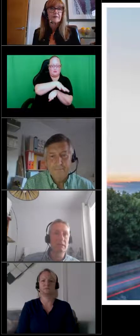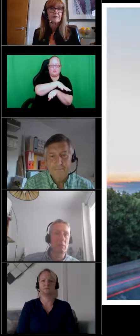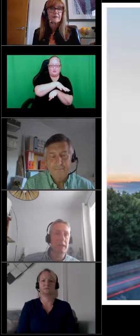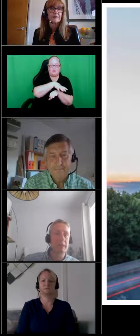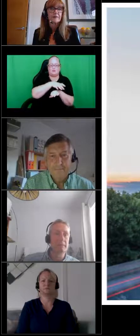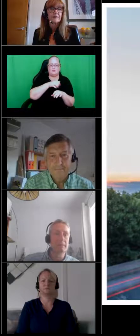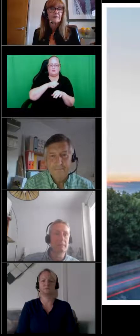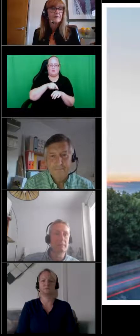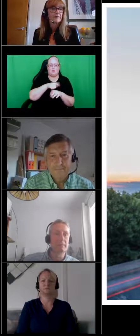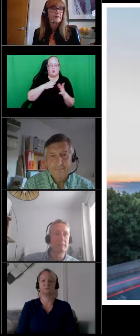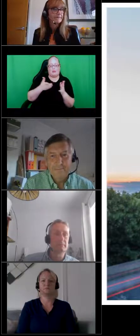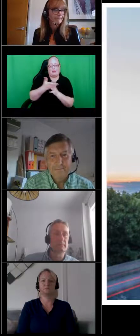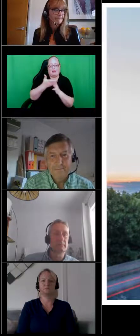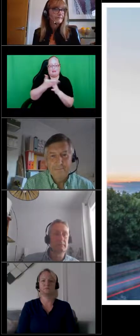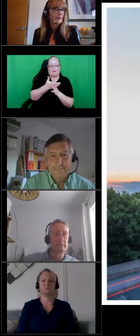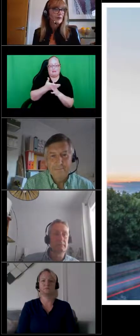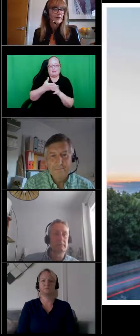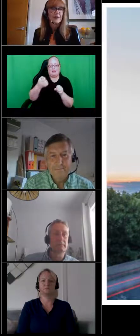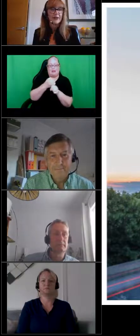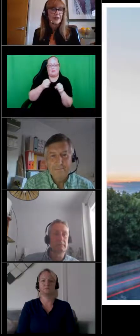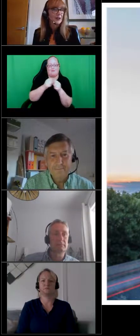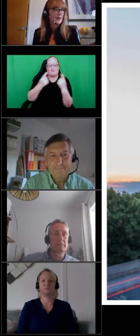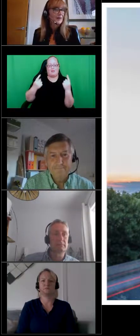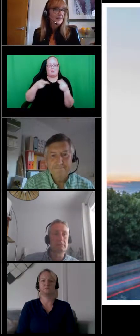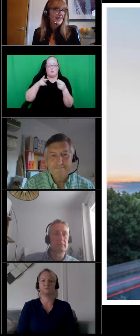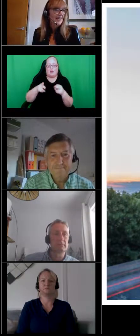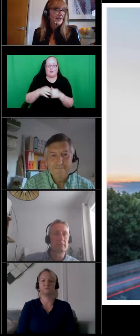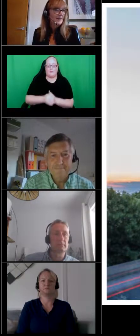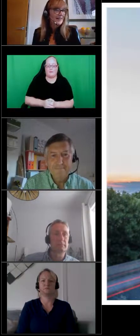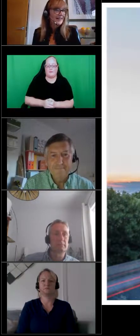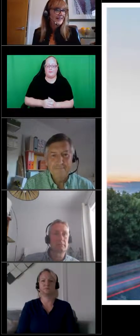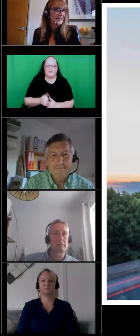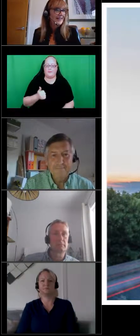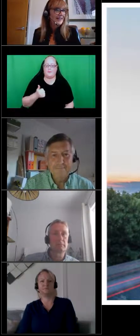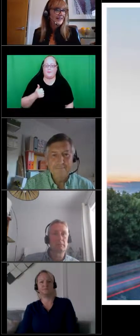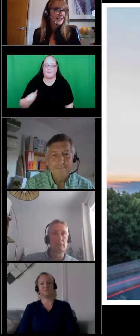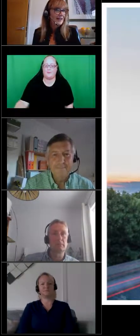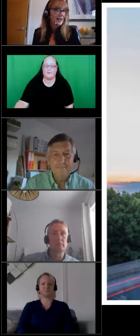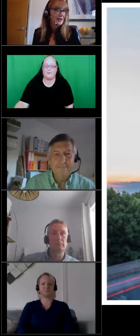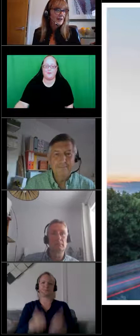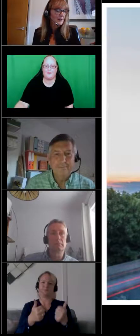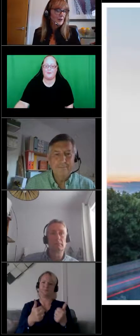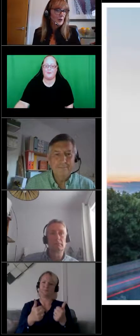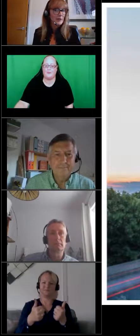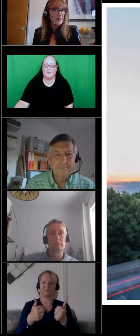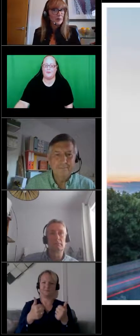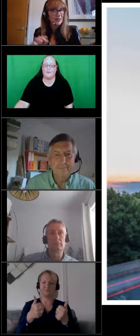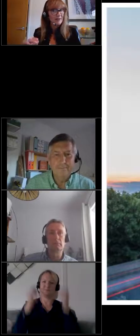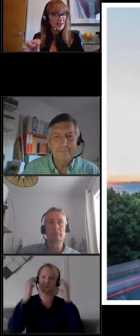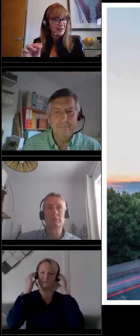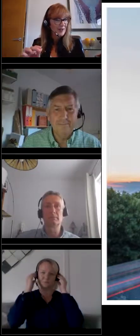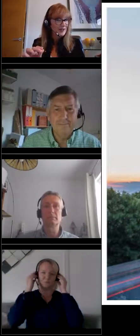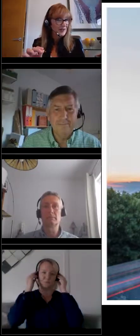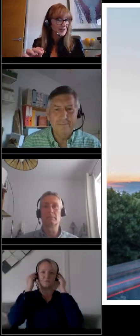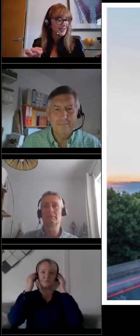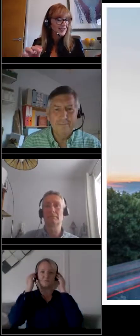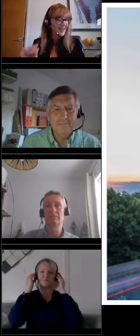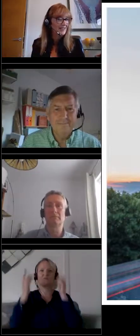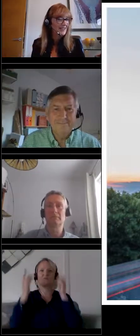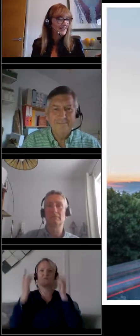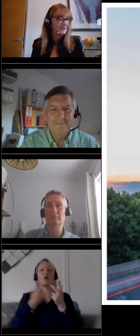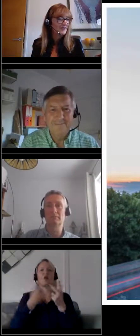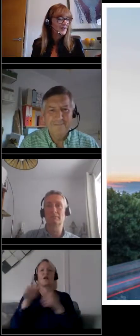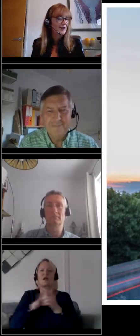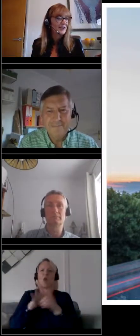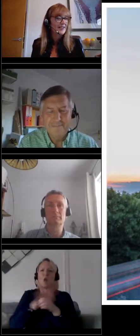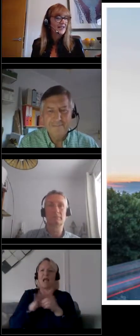Gammon Fields Way. Thank you. And another quite specific location question, Gary,